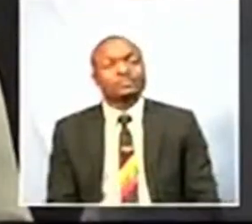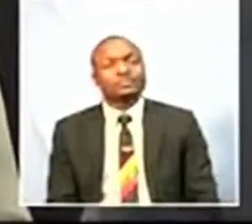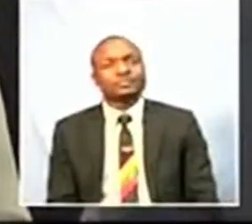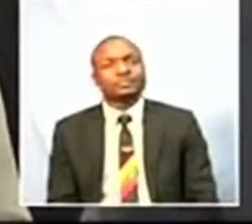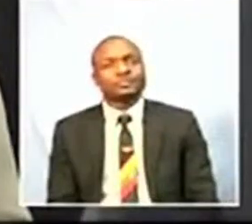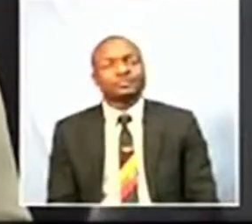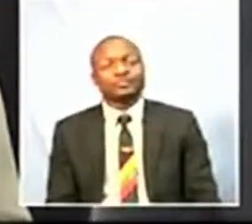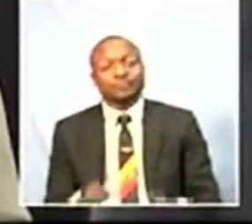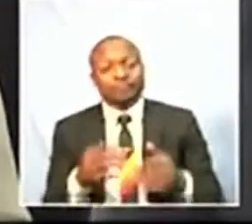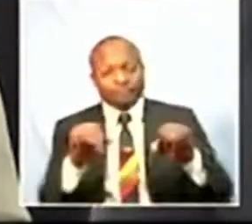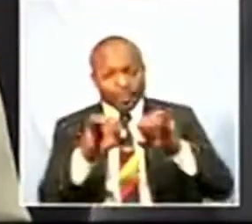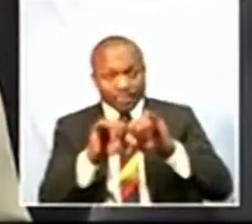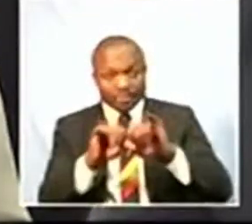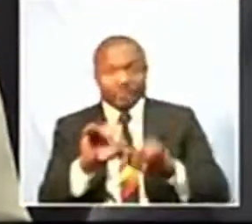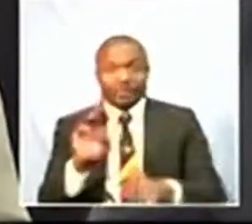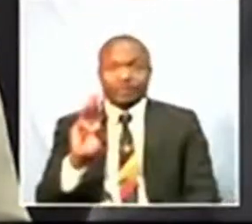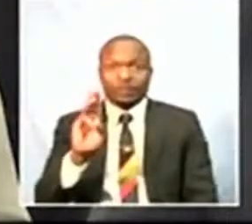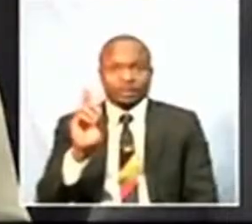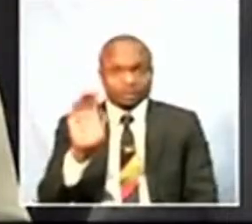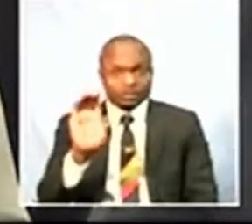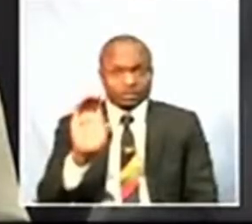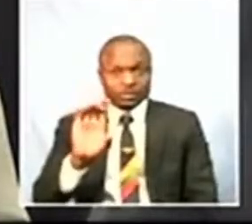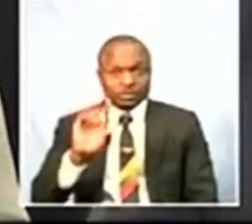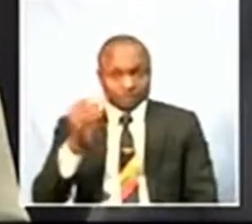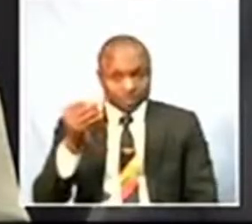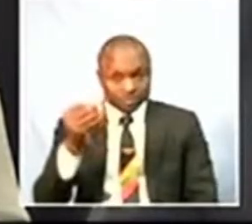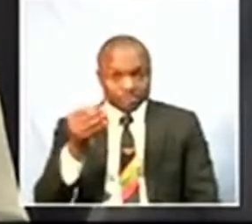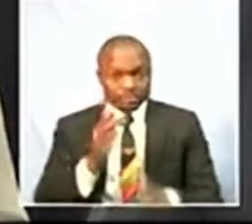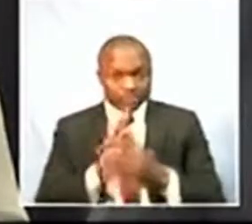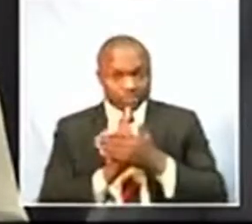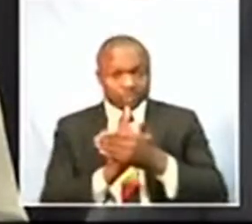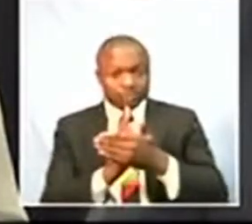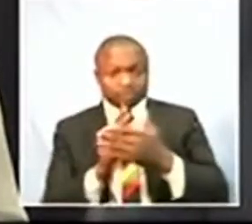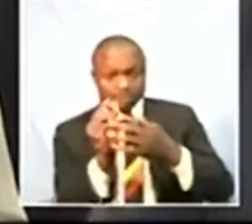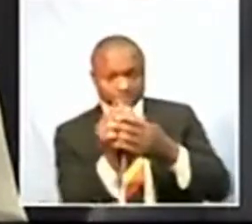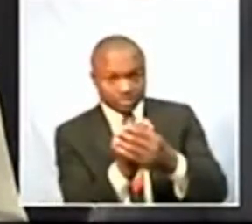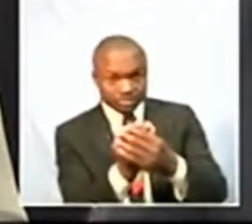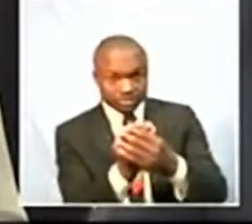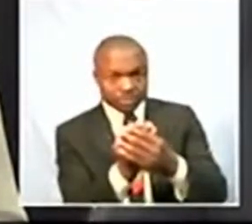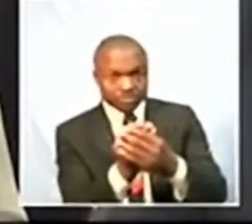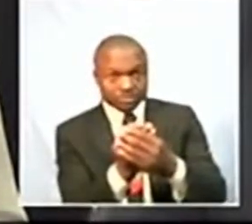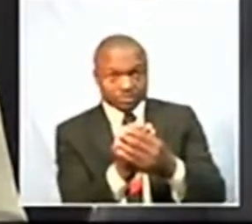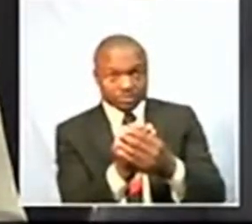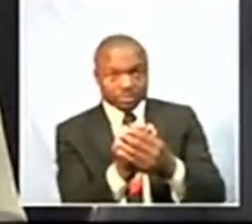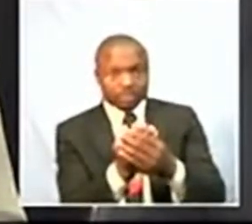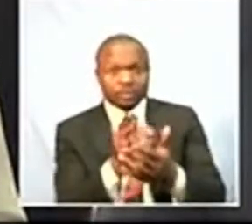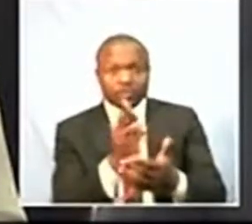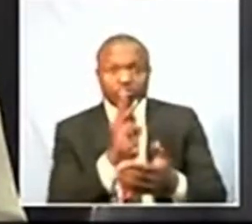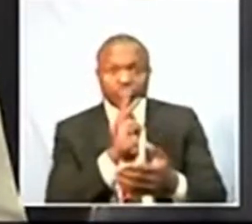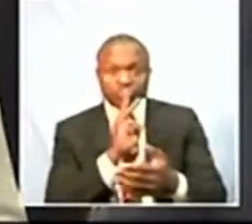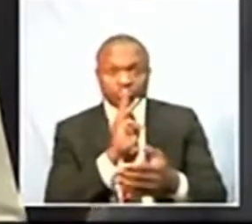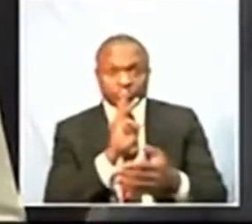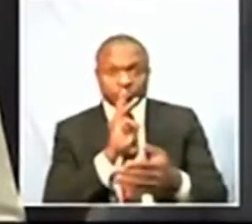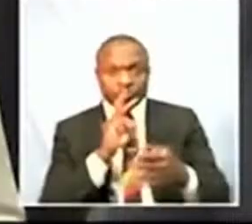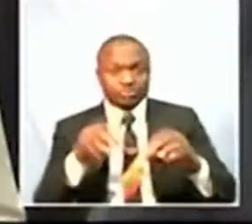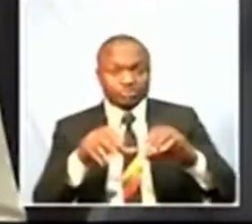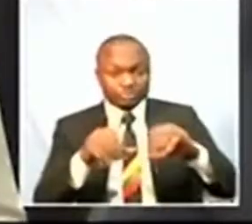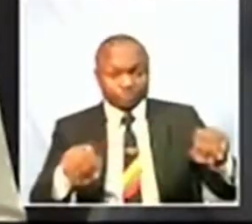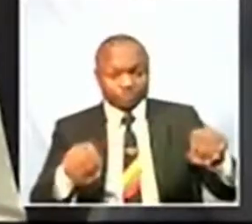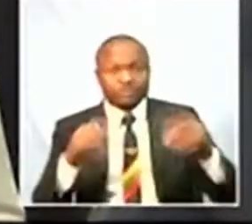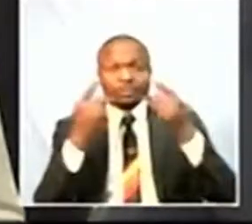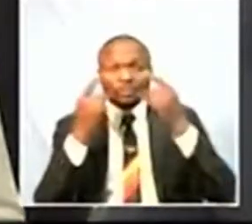it is necessary that the WDCs and CDFCs be guided to consider provision of piped and waterborne facilities in